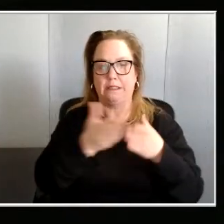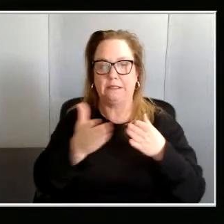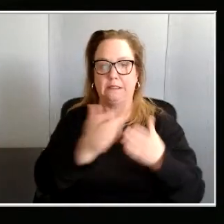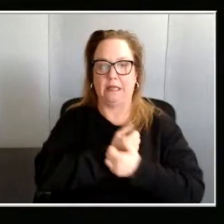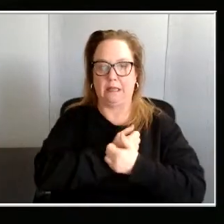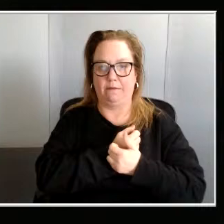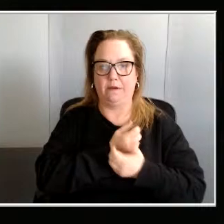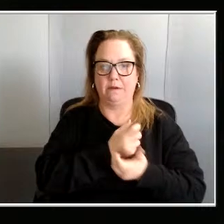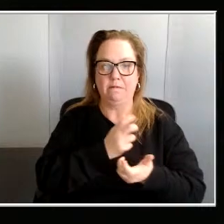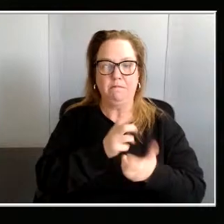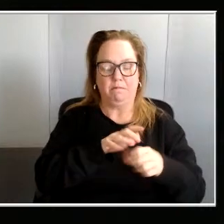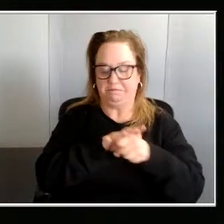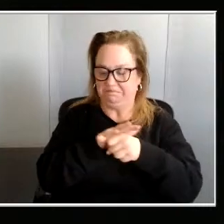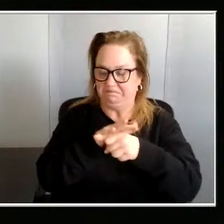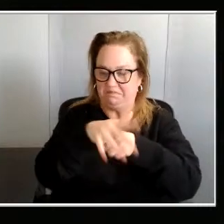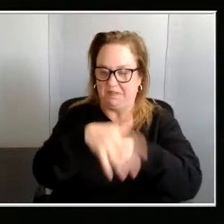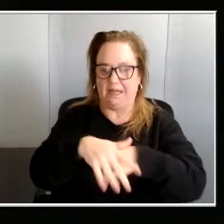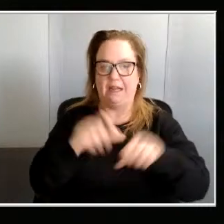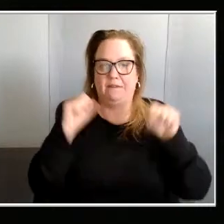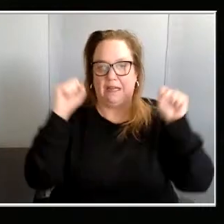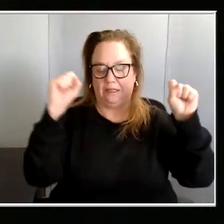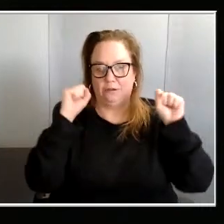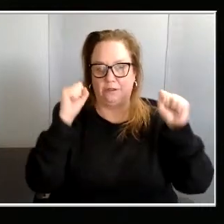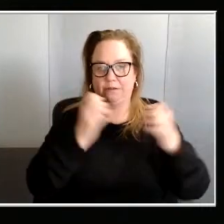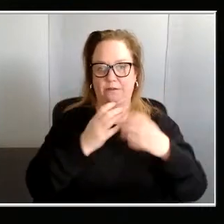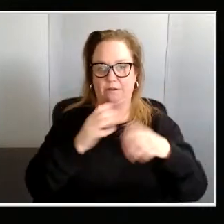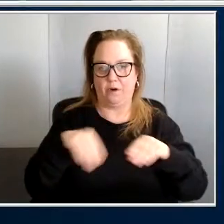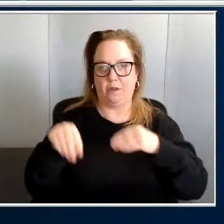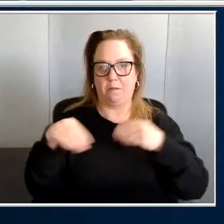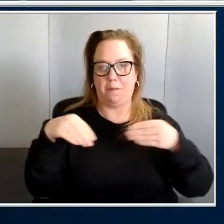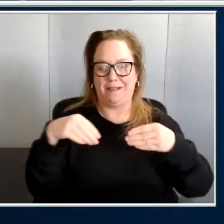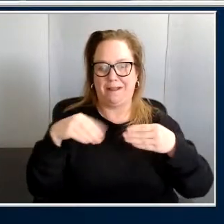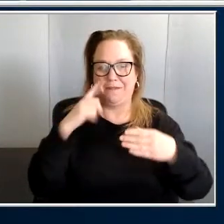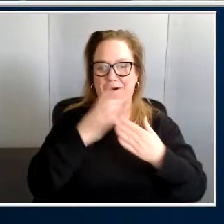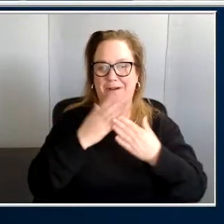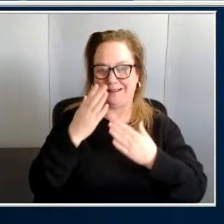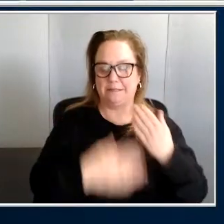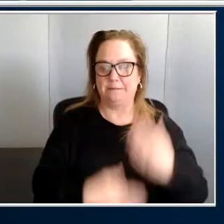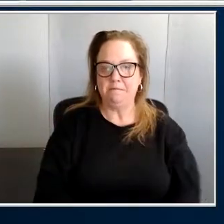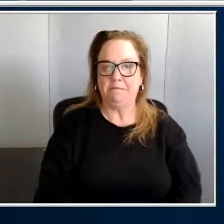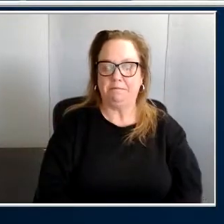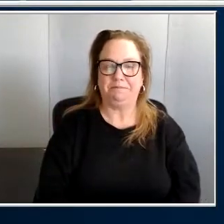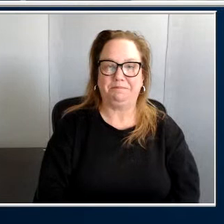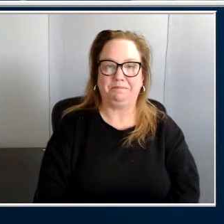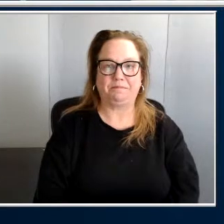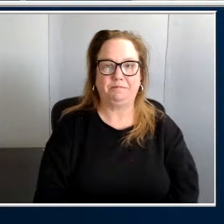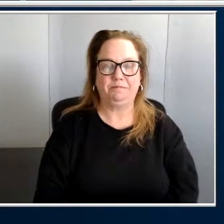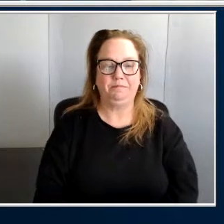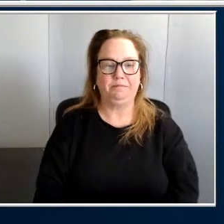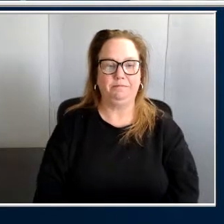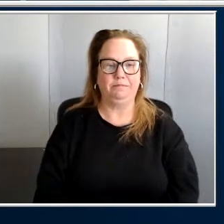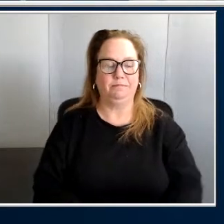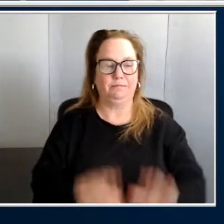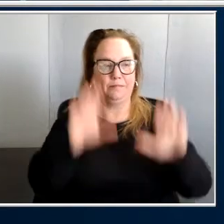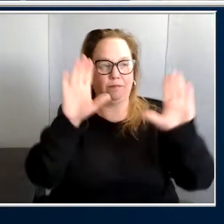be plenty of exercise and mobility for the hands. All right, I think that is great